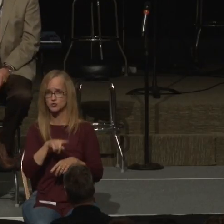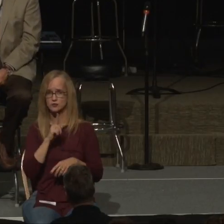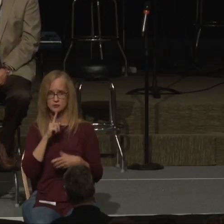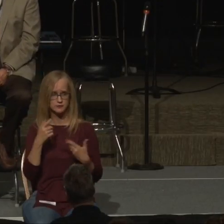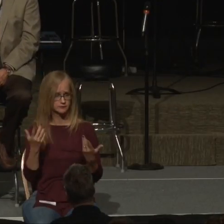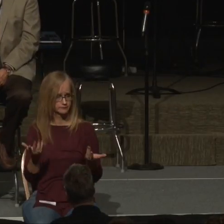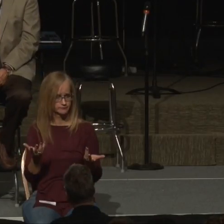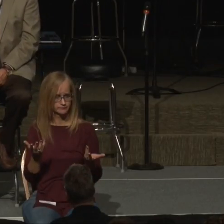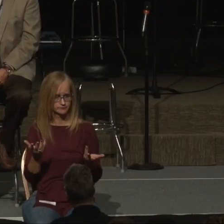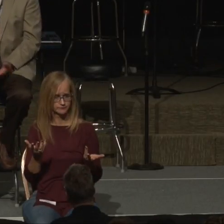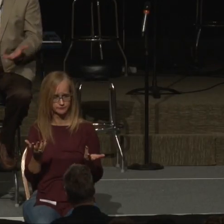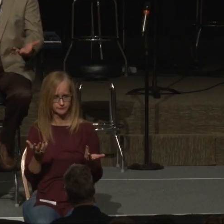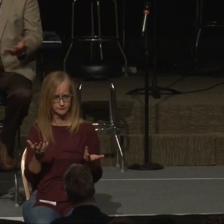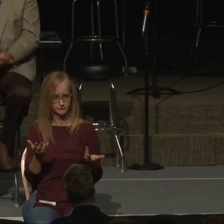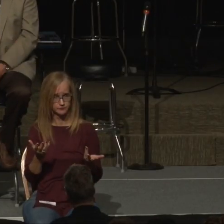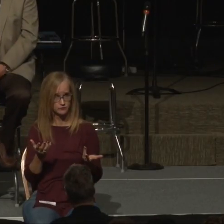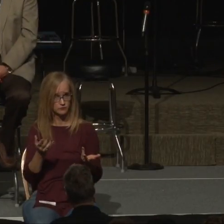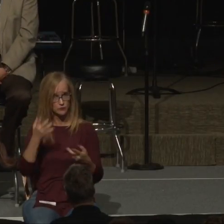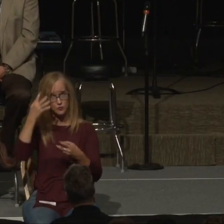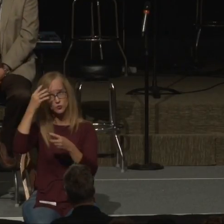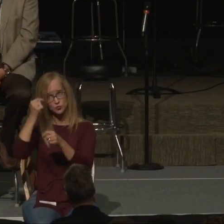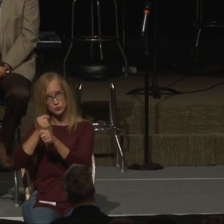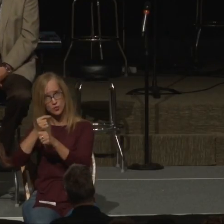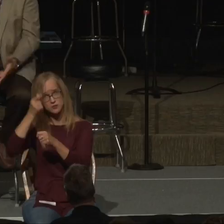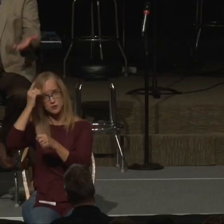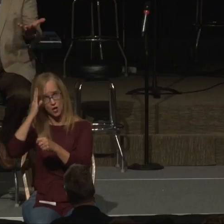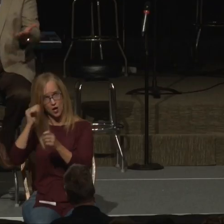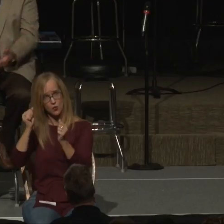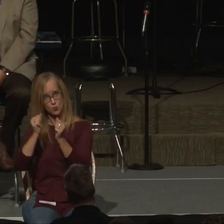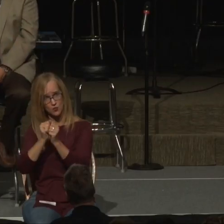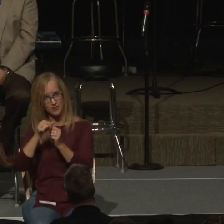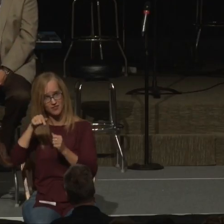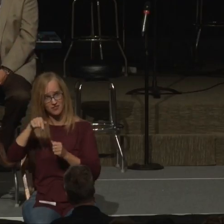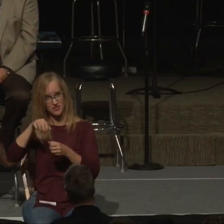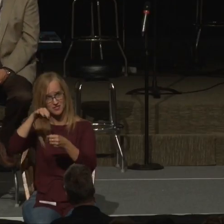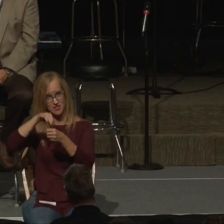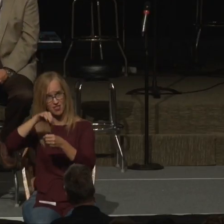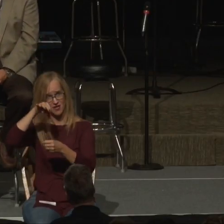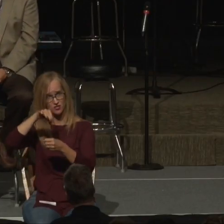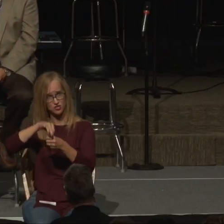this. Do you trust God with this election?